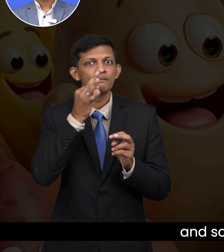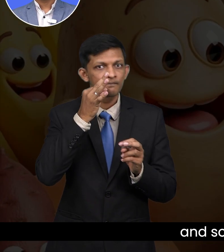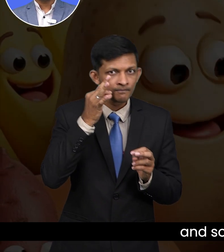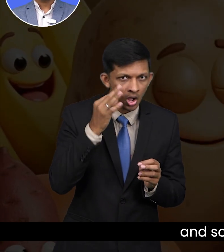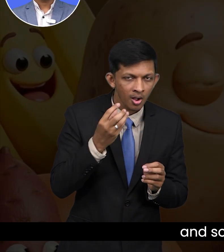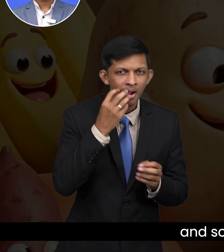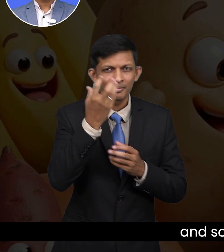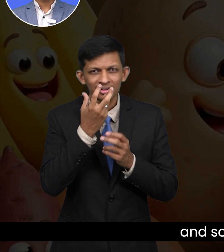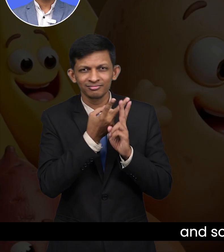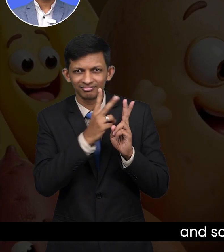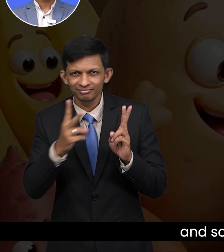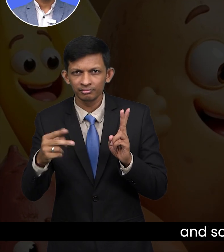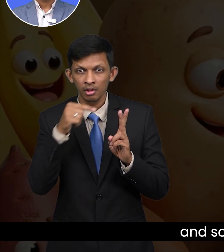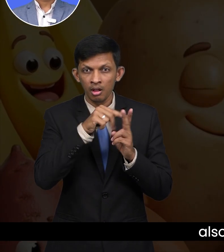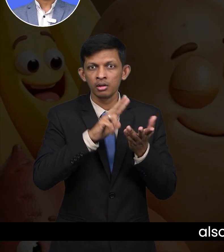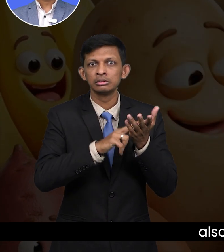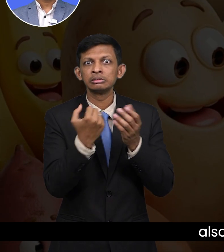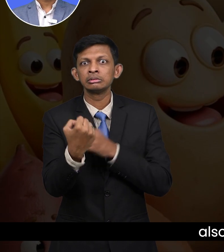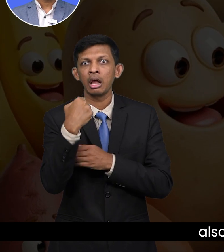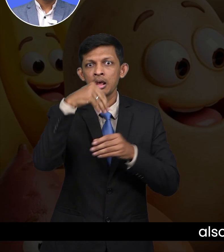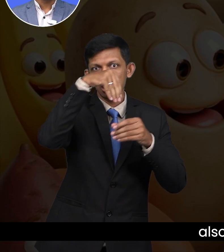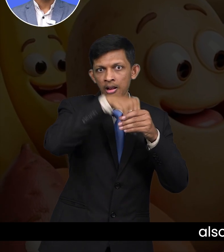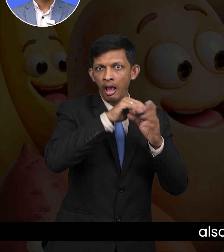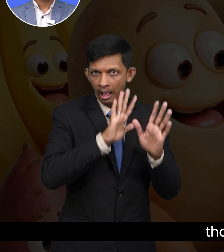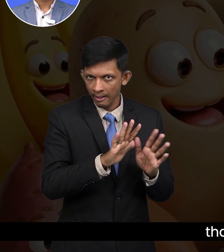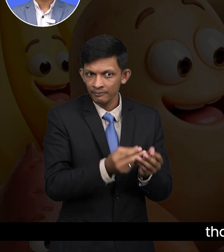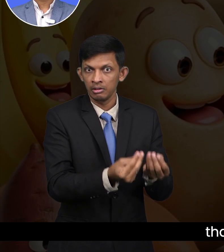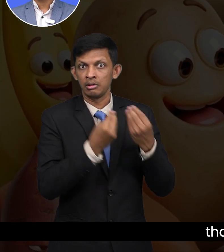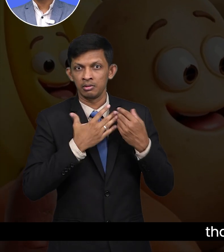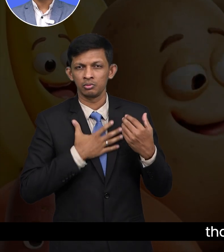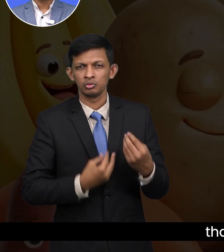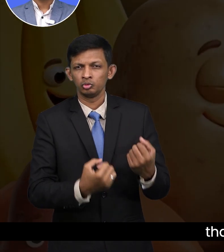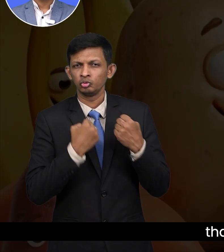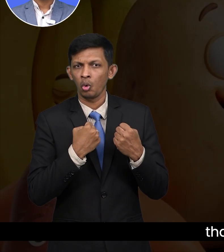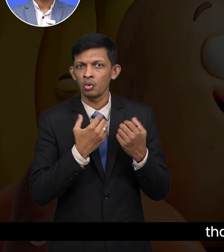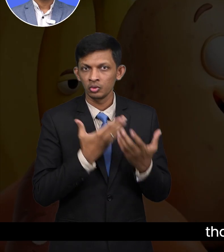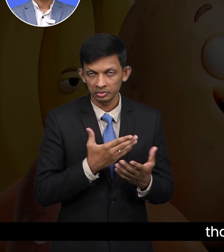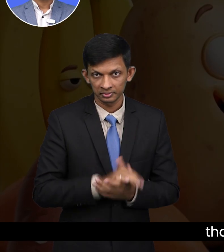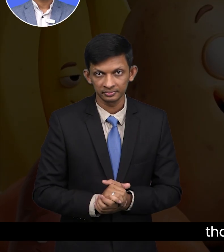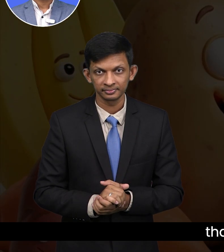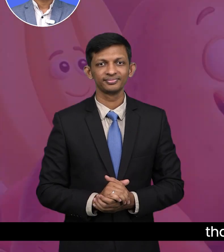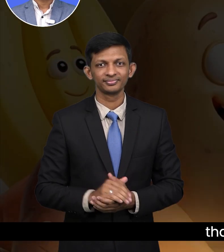and some varieties of fruits also contain nutrients that give us energy.